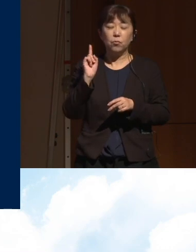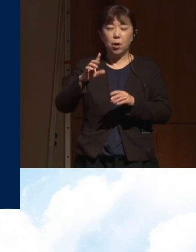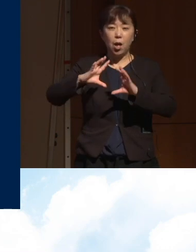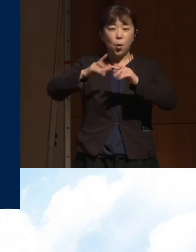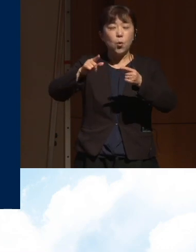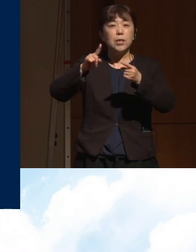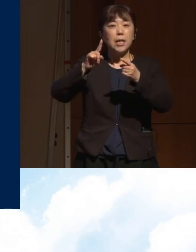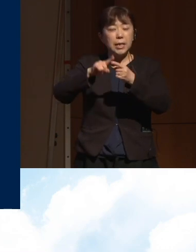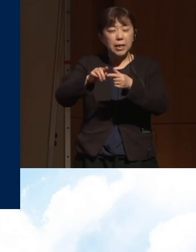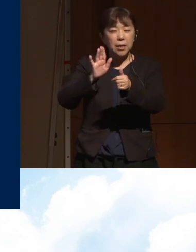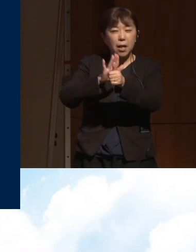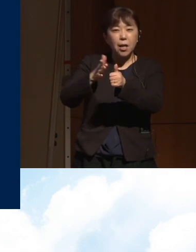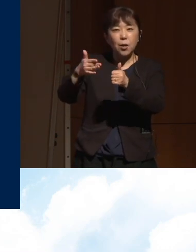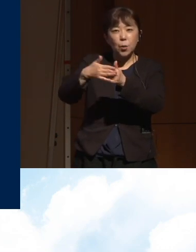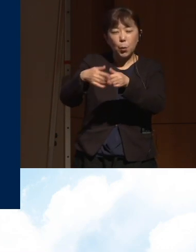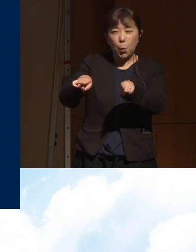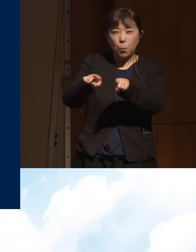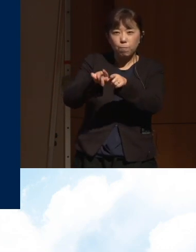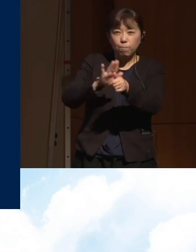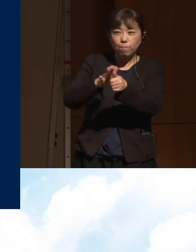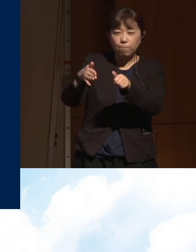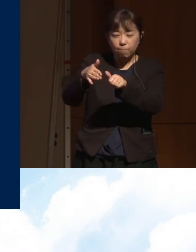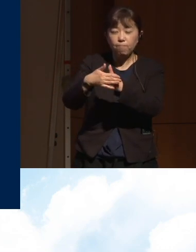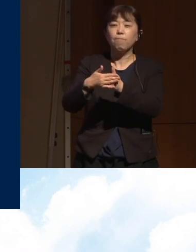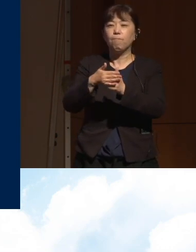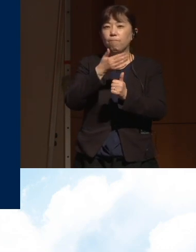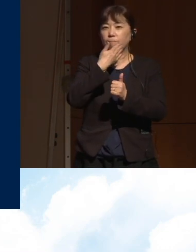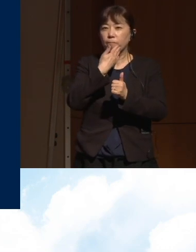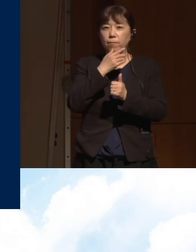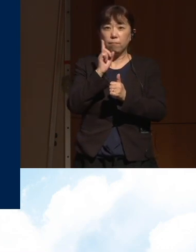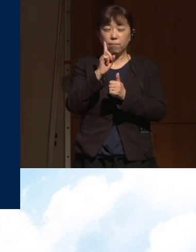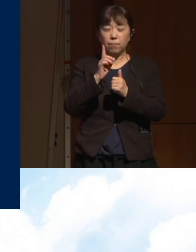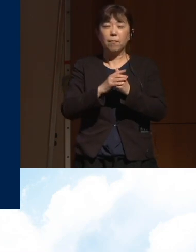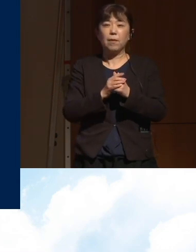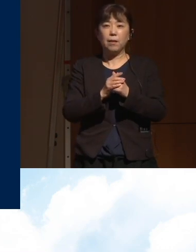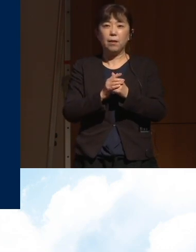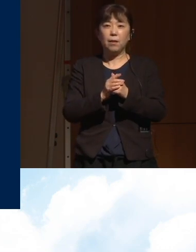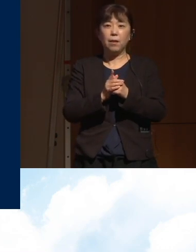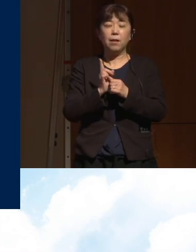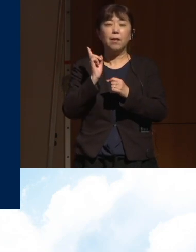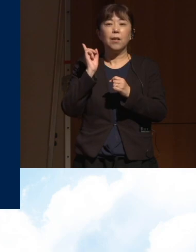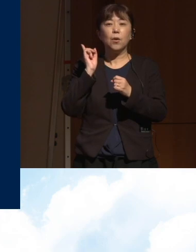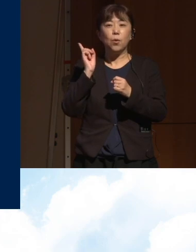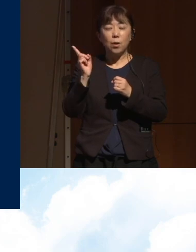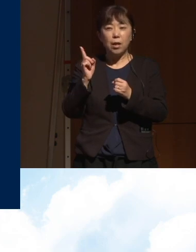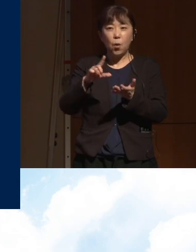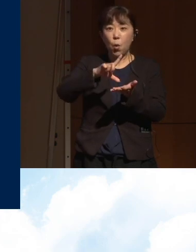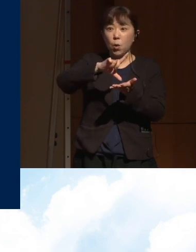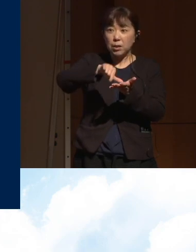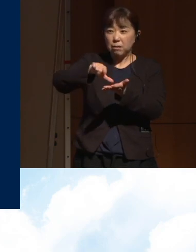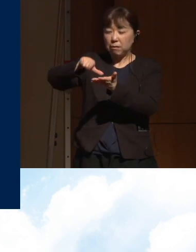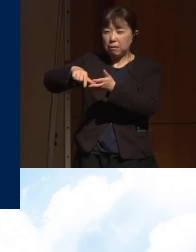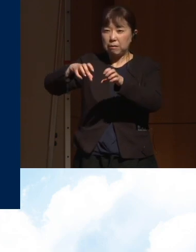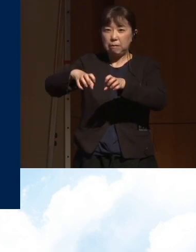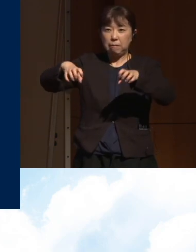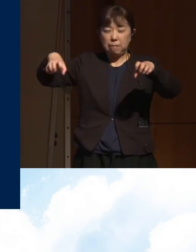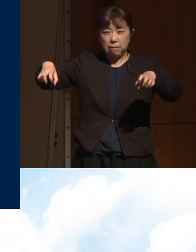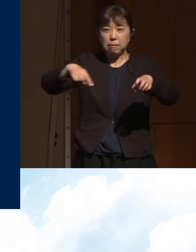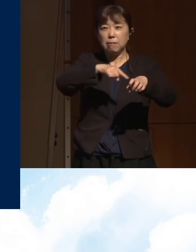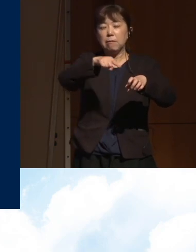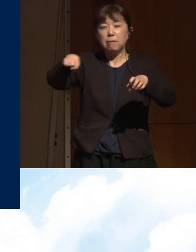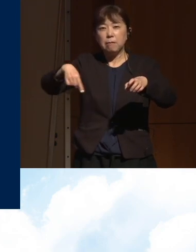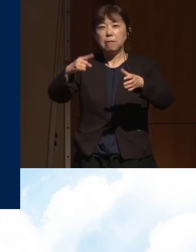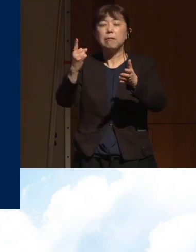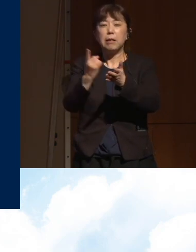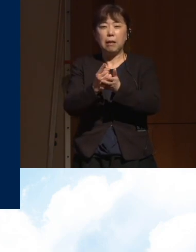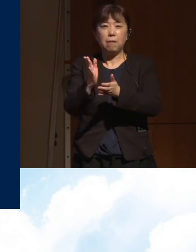we have to be able to scale those capabilities across geographies and across the large viral space that